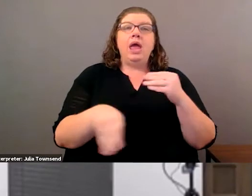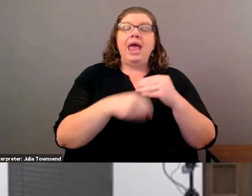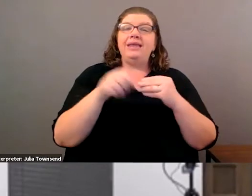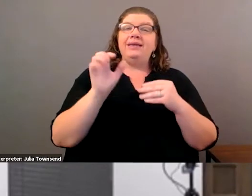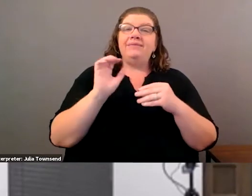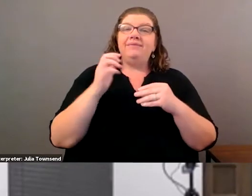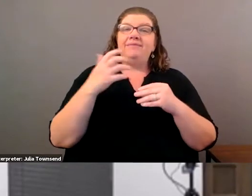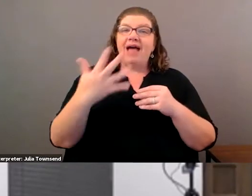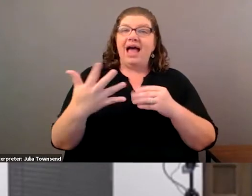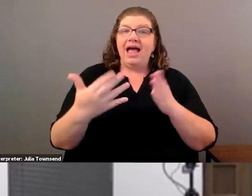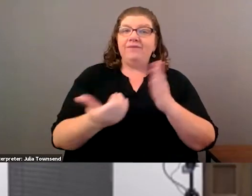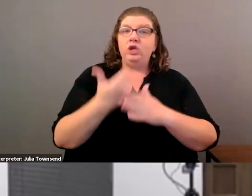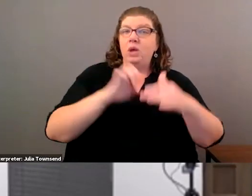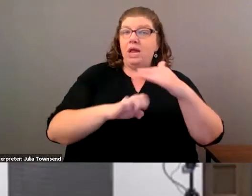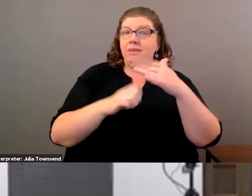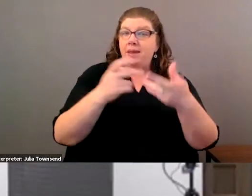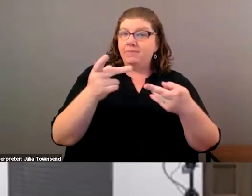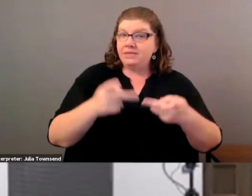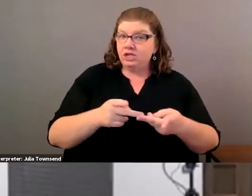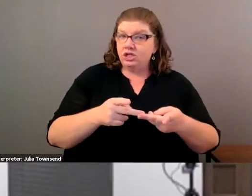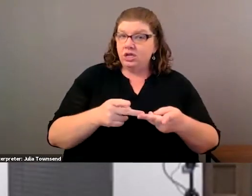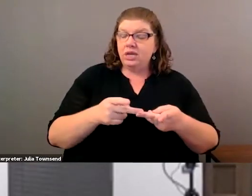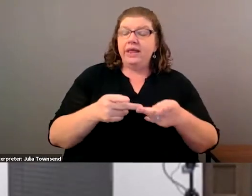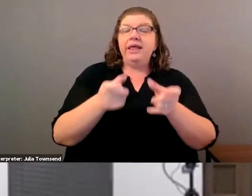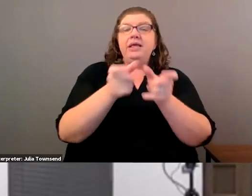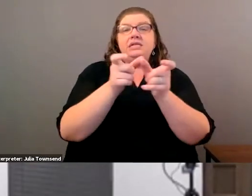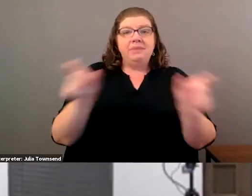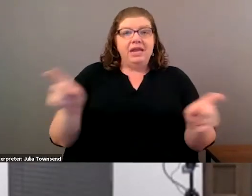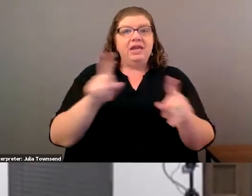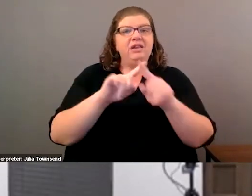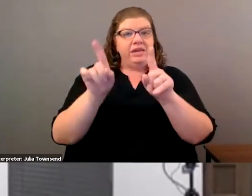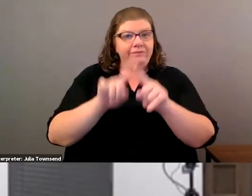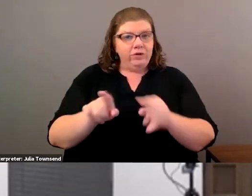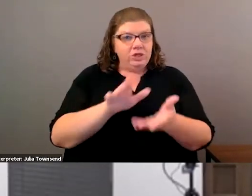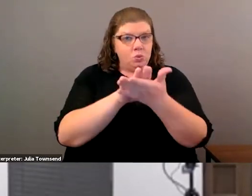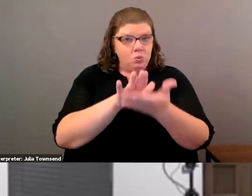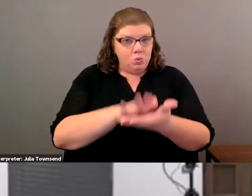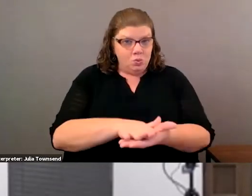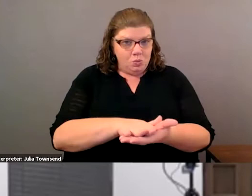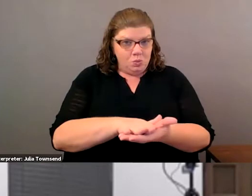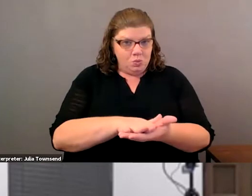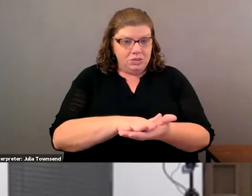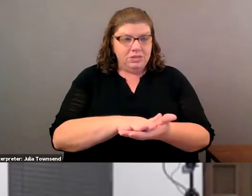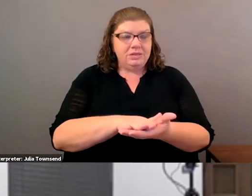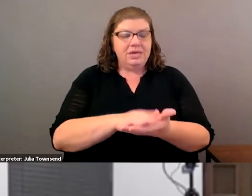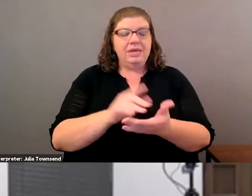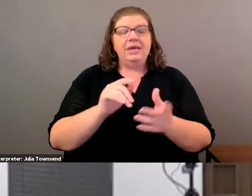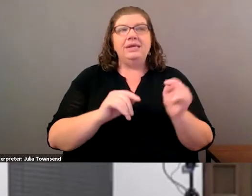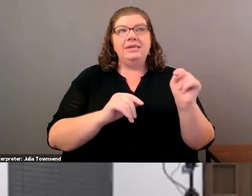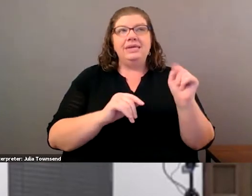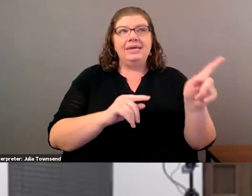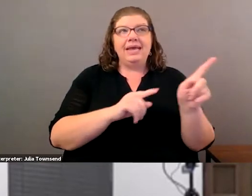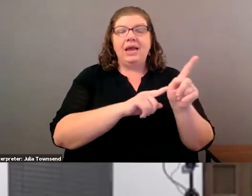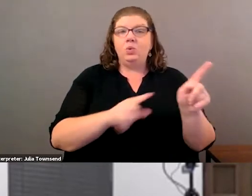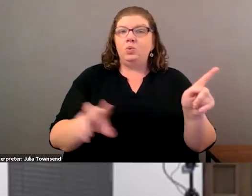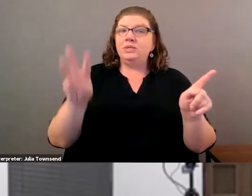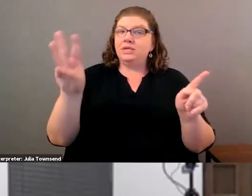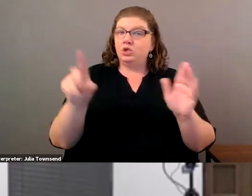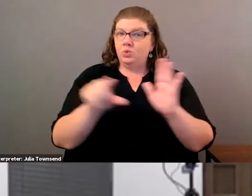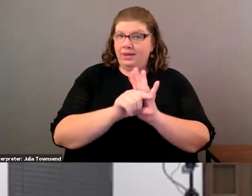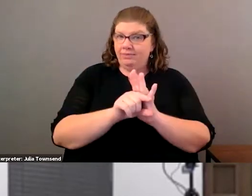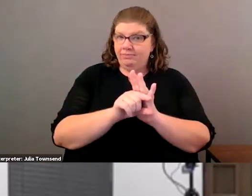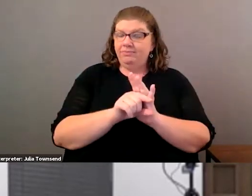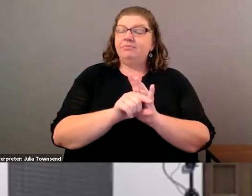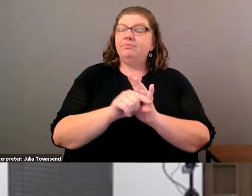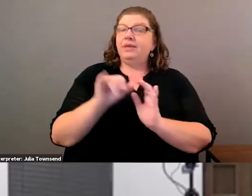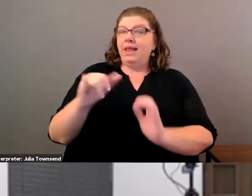positions. They will be split between schools, and this is TK through 6. And that's why we